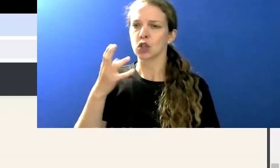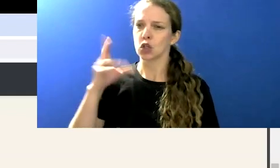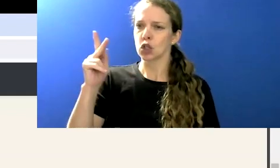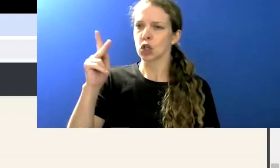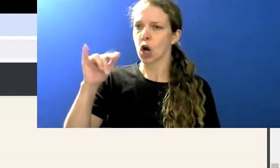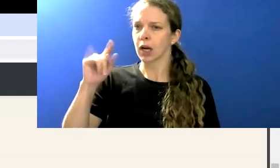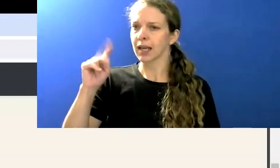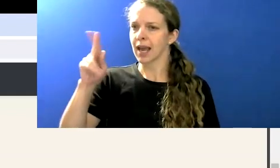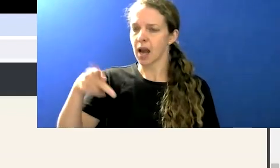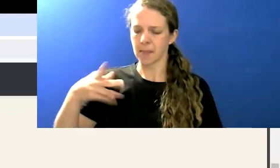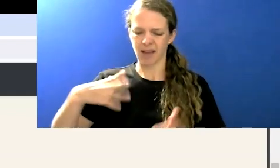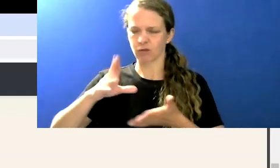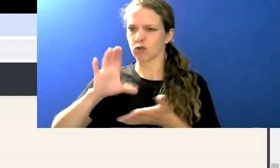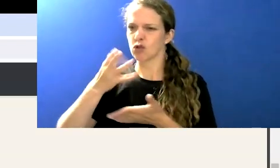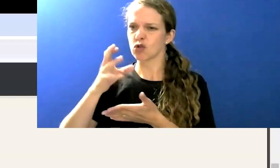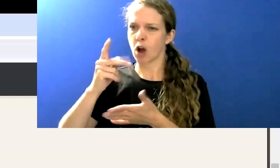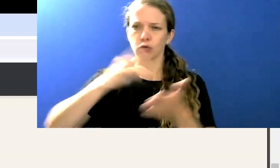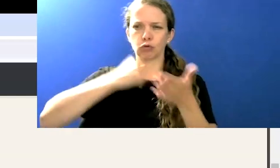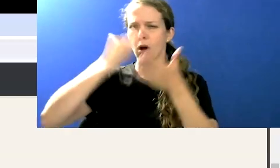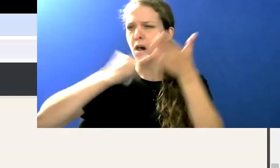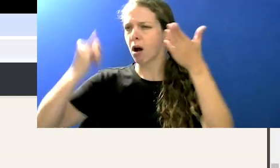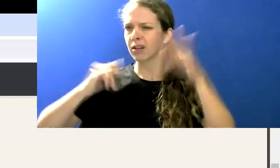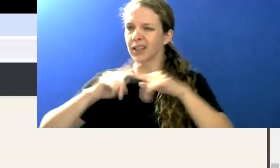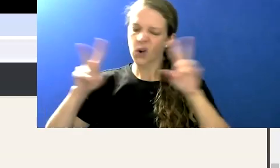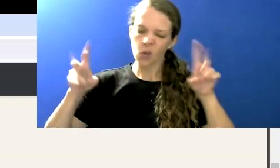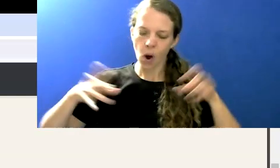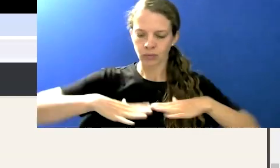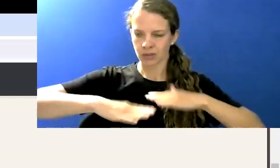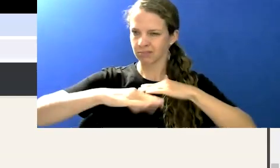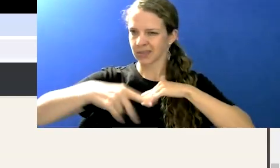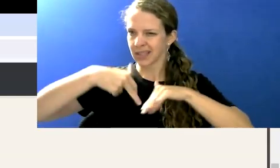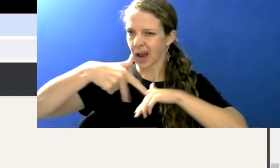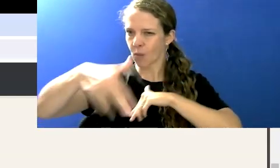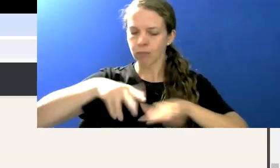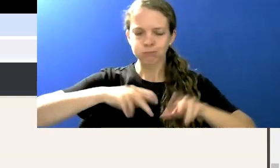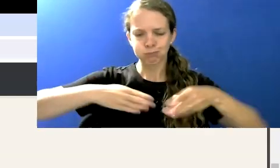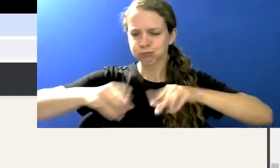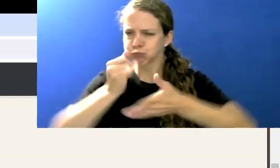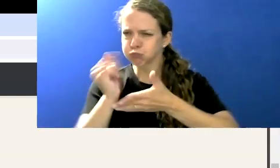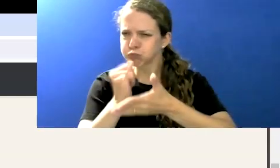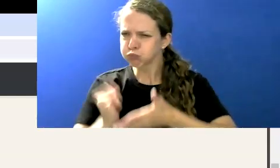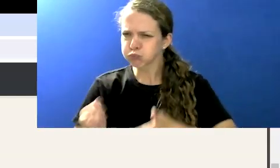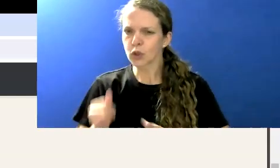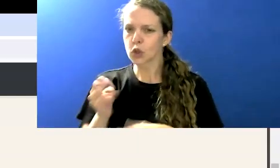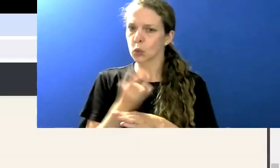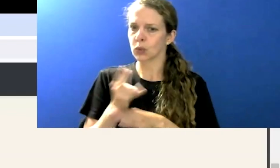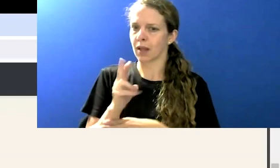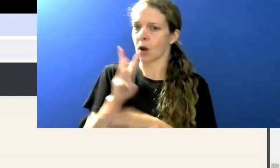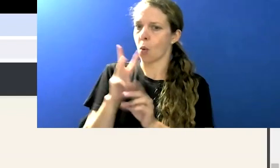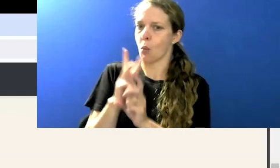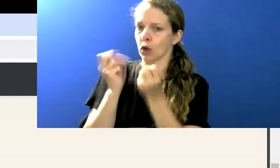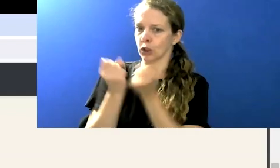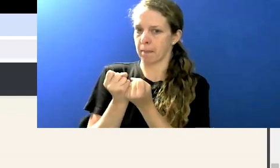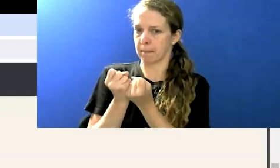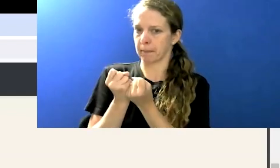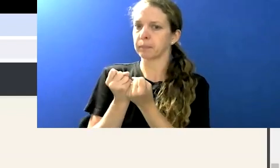have like chalk and then they just try to draw like motivational quotes on the sidewalk. And we use that as a workshop. So we do ask our students to participate in our